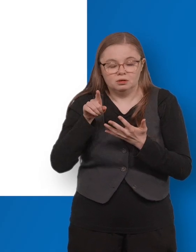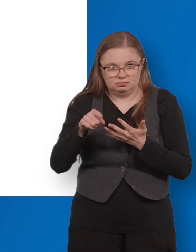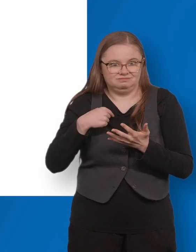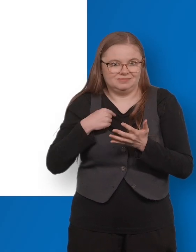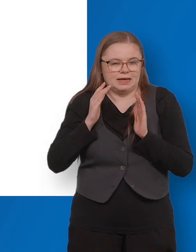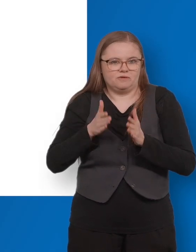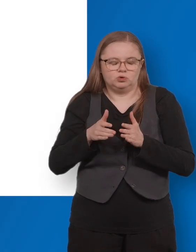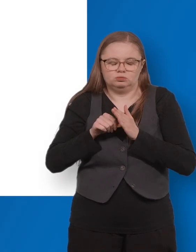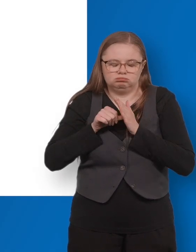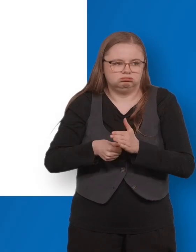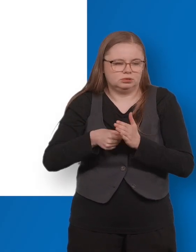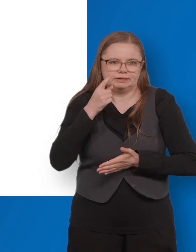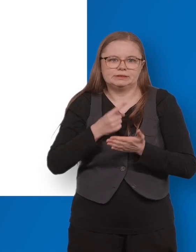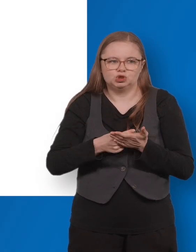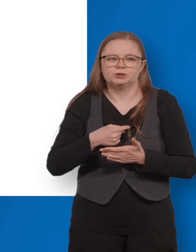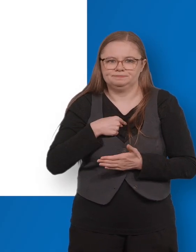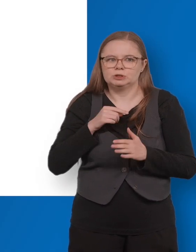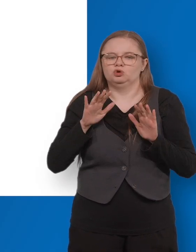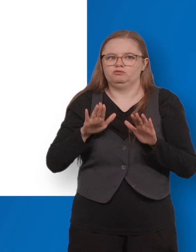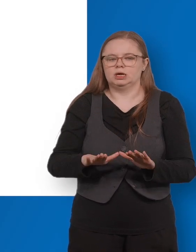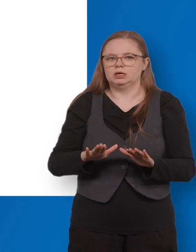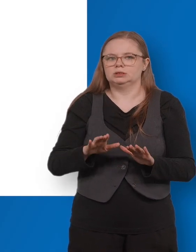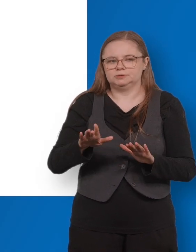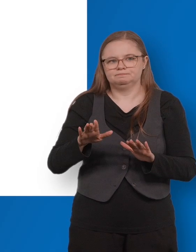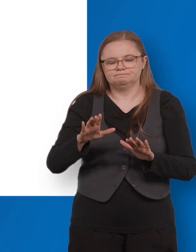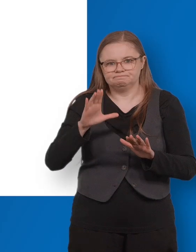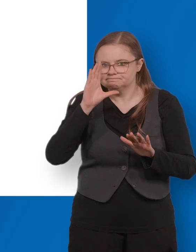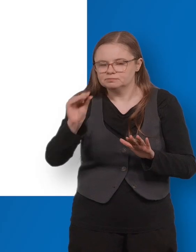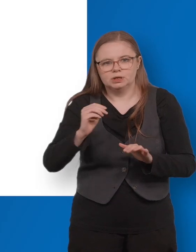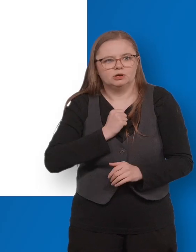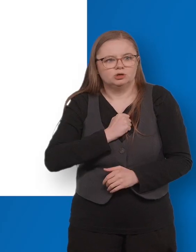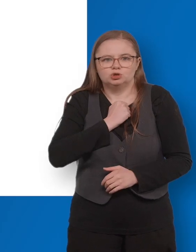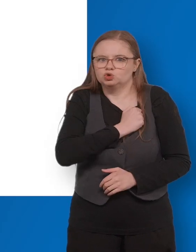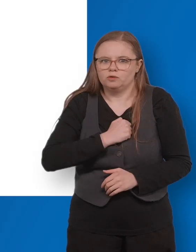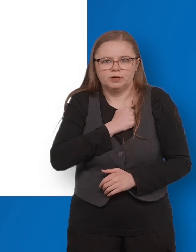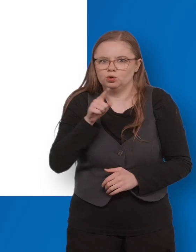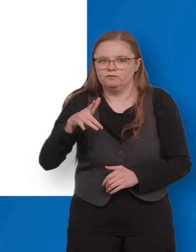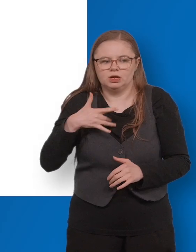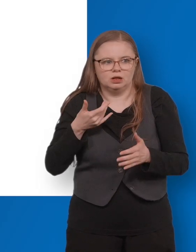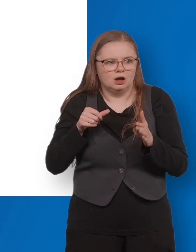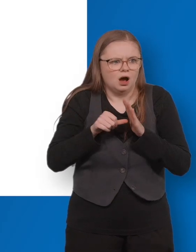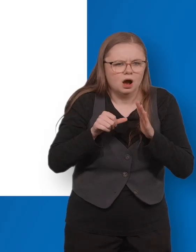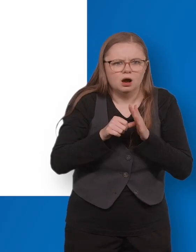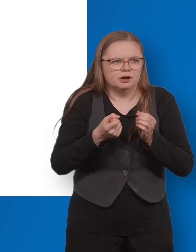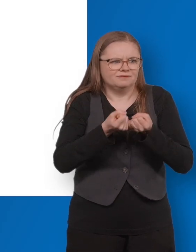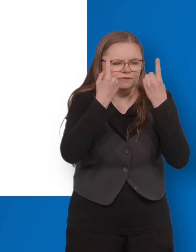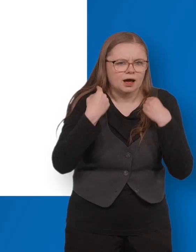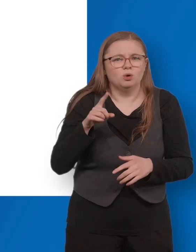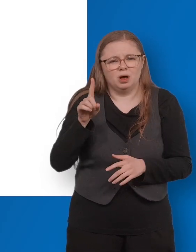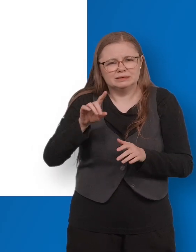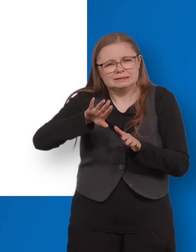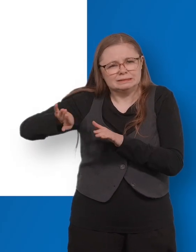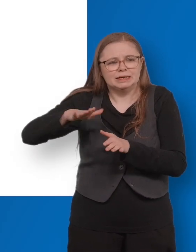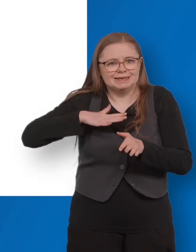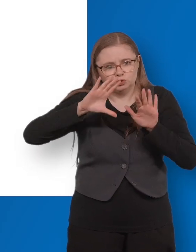and really explicitly say, I'm so sorry that it's difficult for you. We need to focus on the task in hand here to